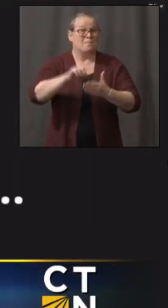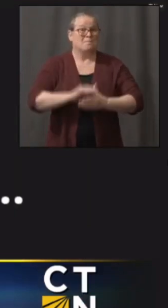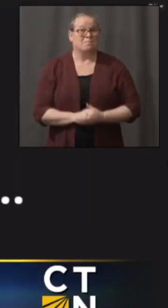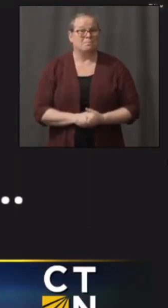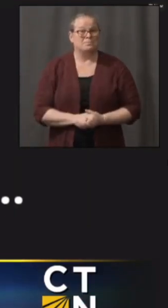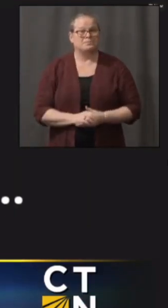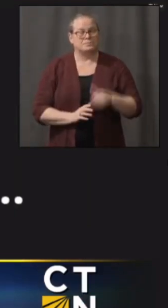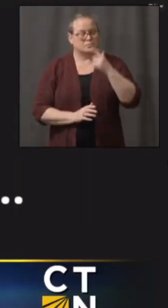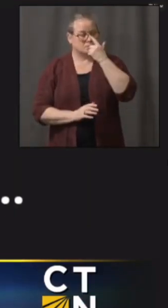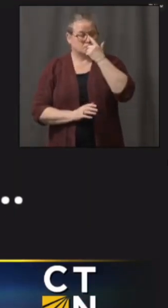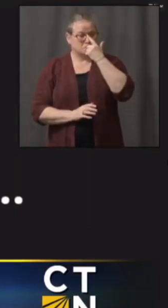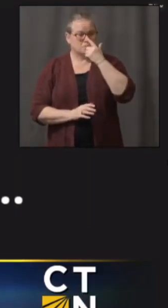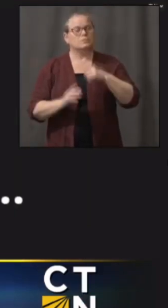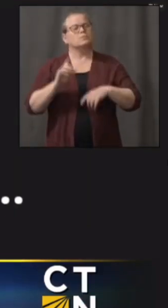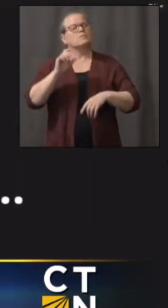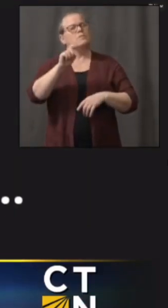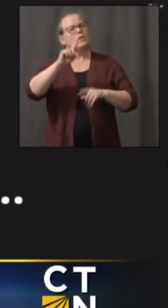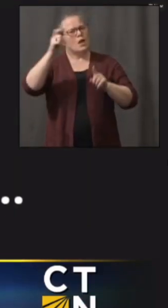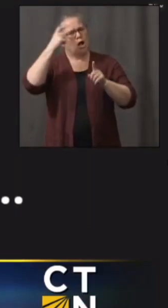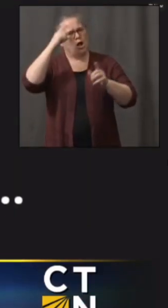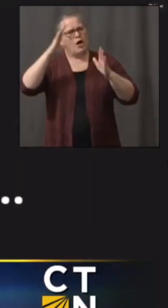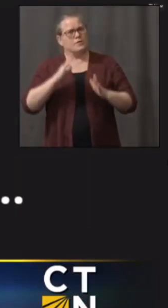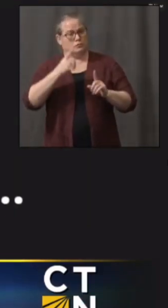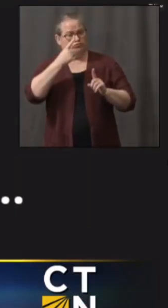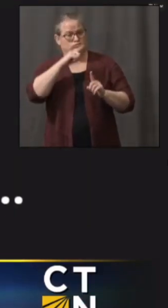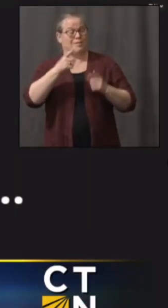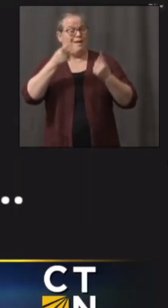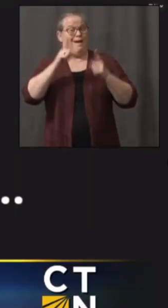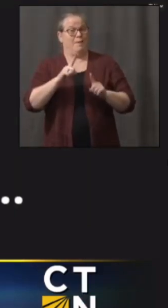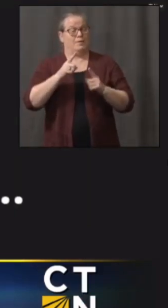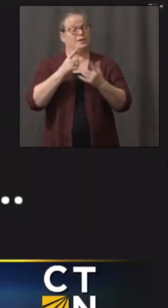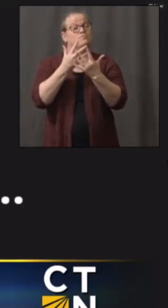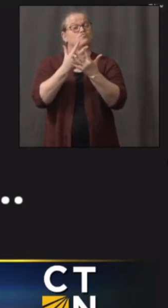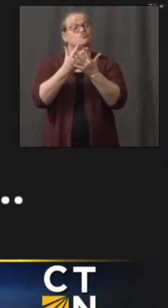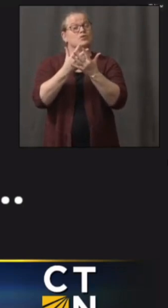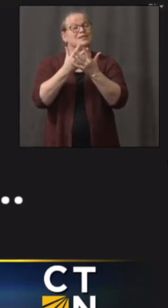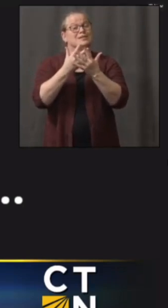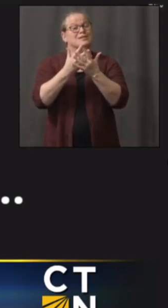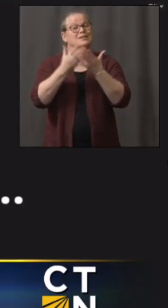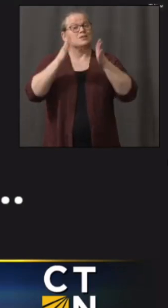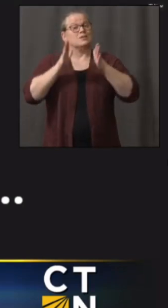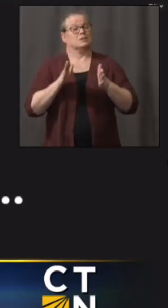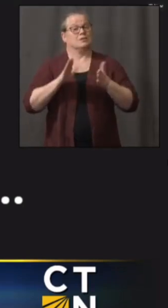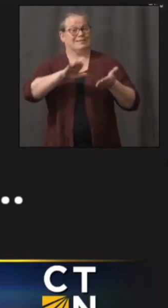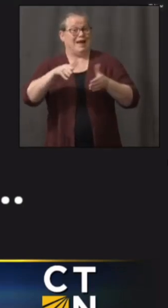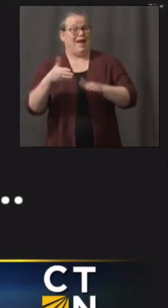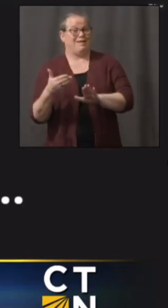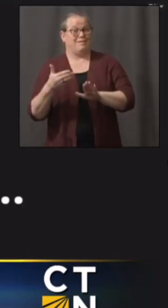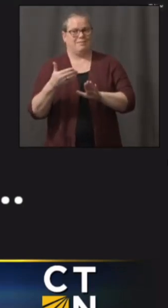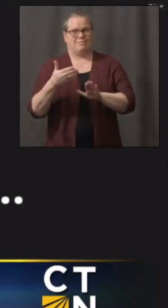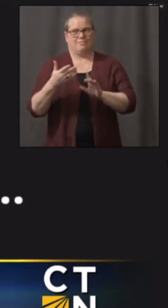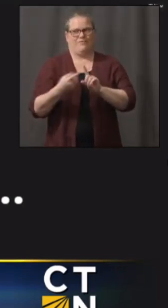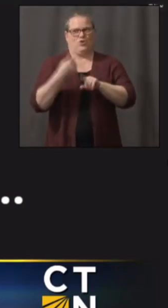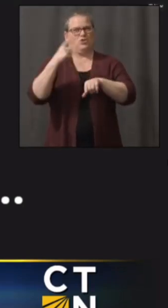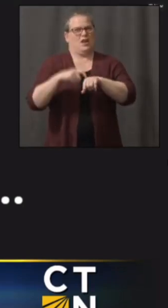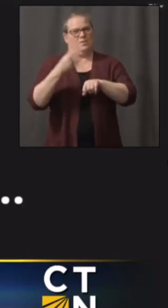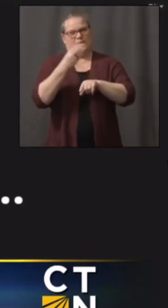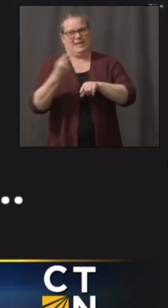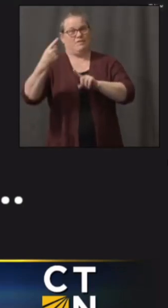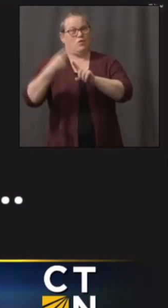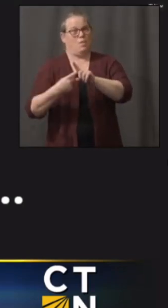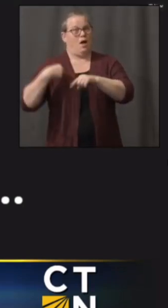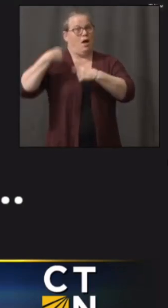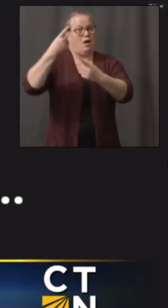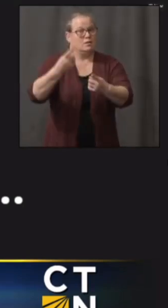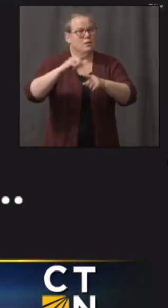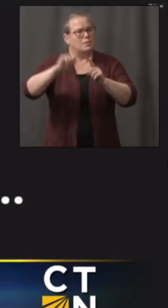prison saw a death yesterday for the first time in months? And if you look at their site, they haven't been updated in a few weeks, but it looks like there might be